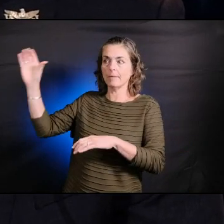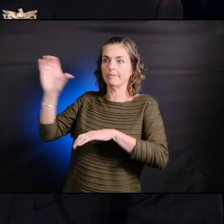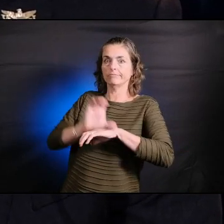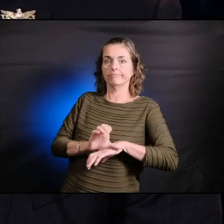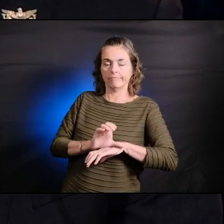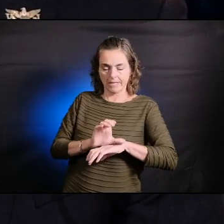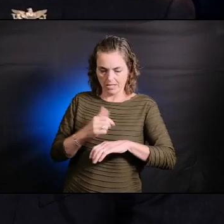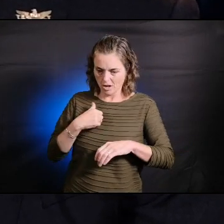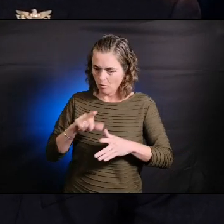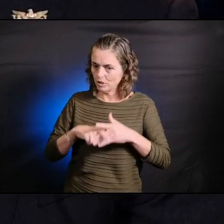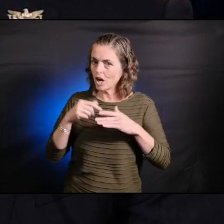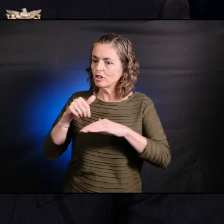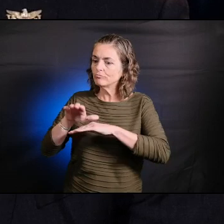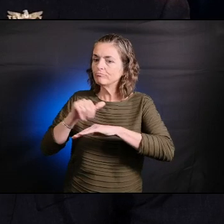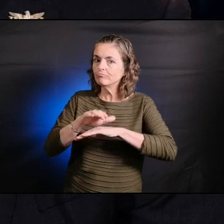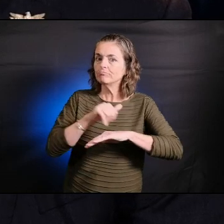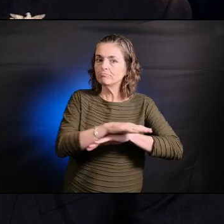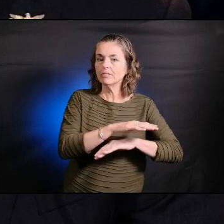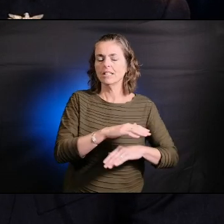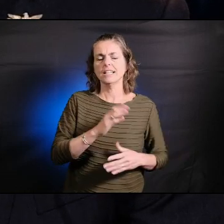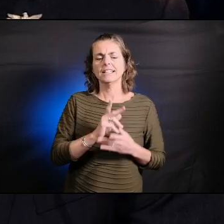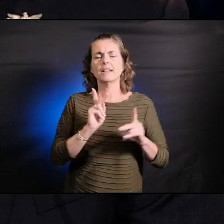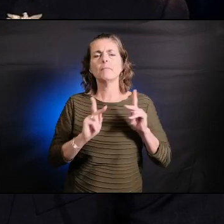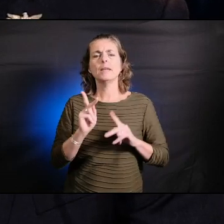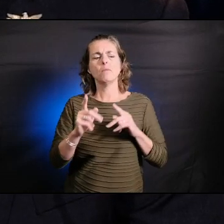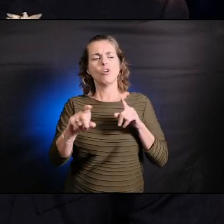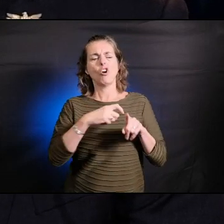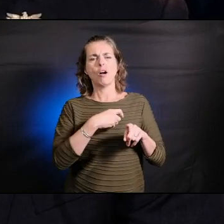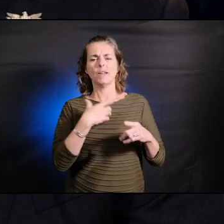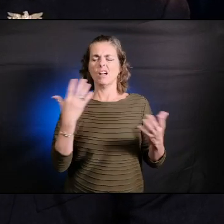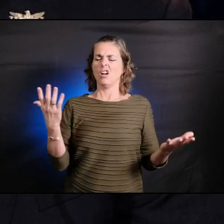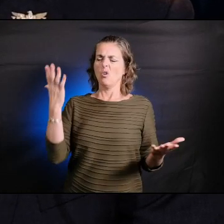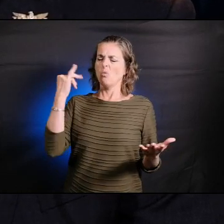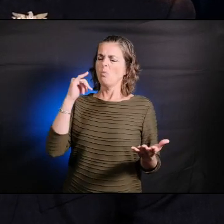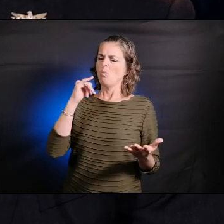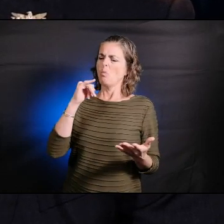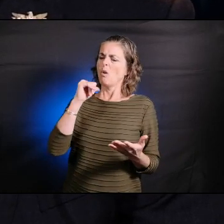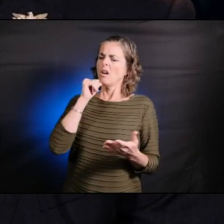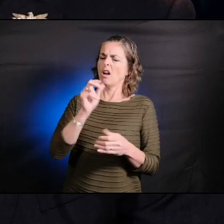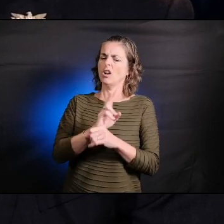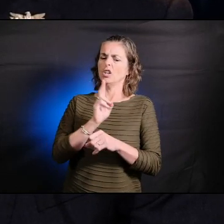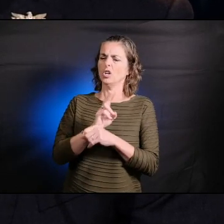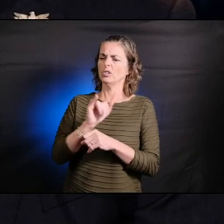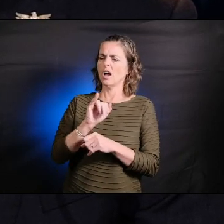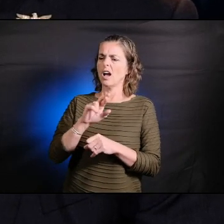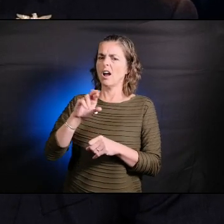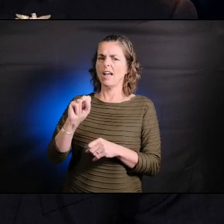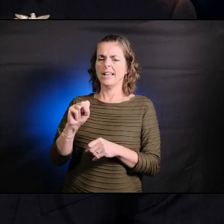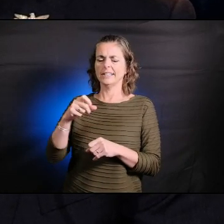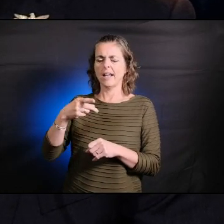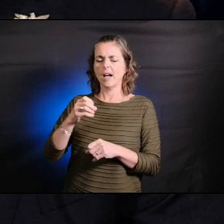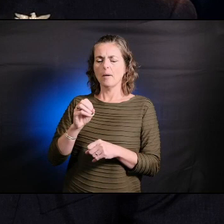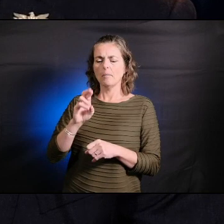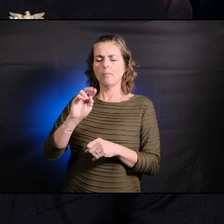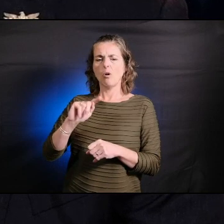people have called me and said, well, you should have, why aren't we using the IRS portal to do a direct deposit? We